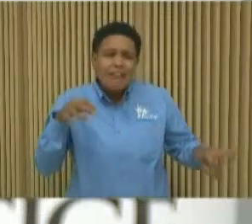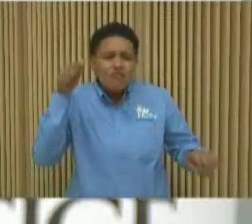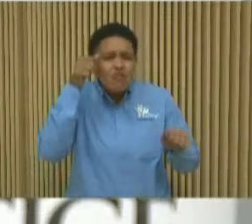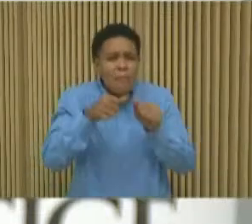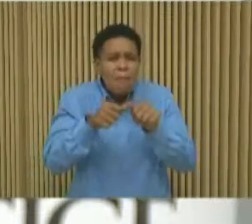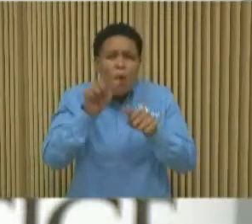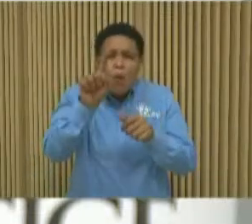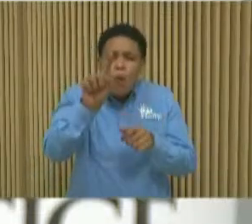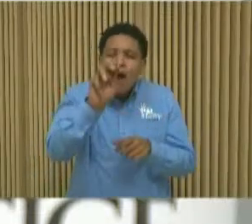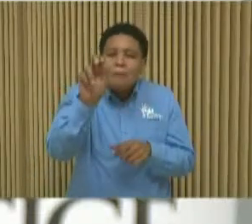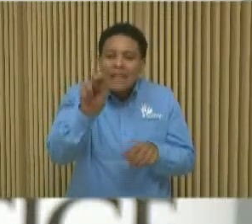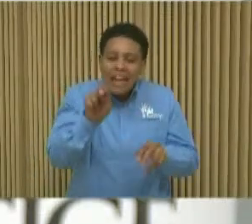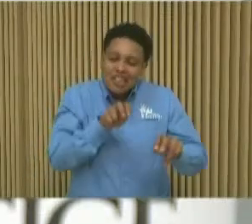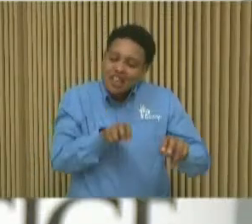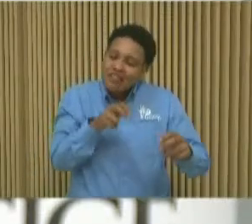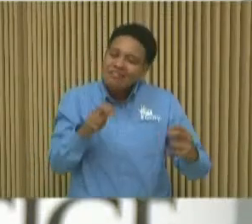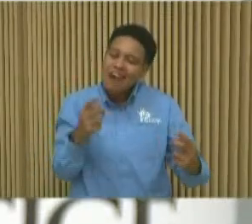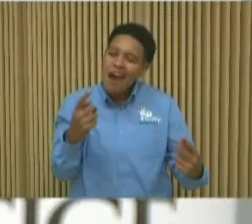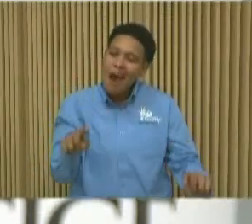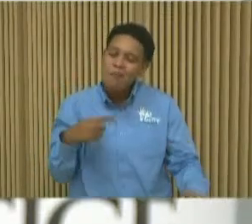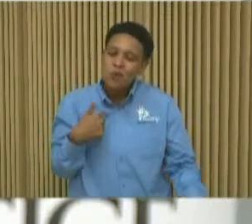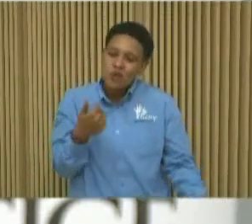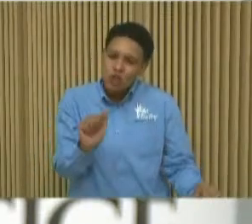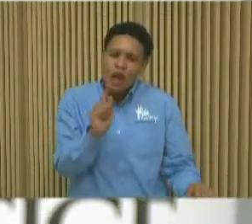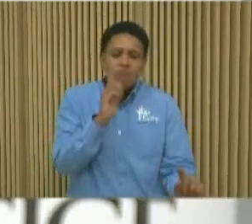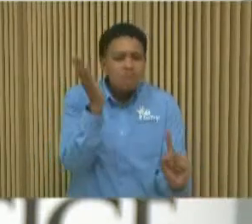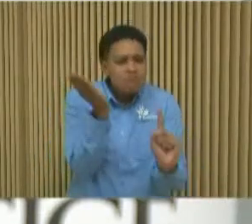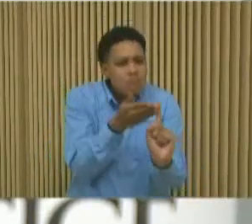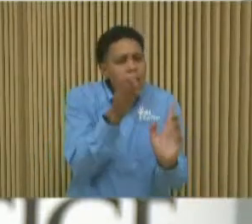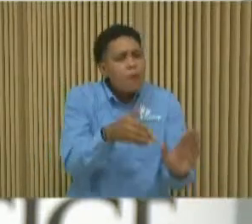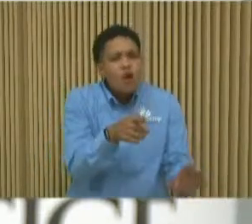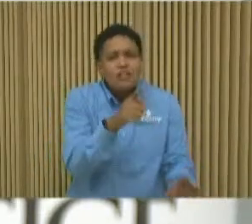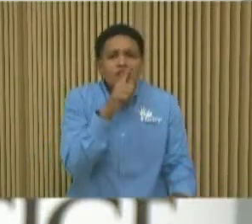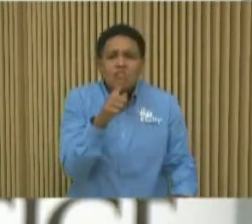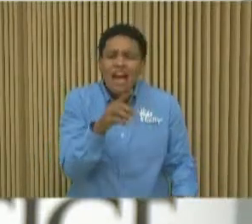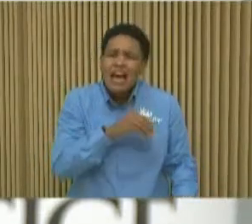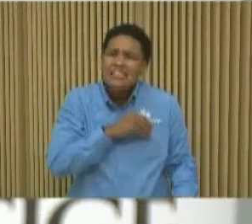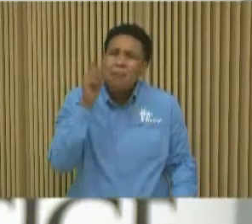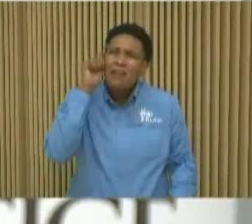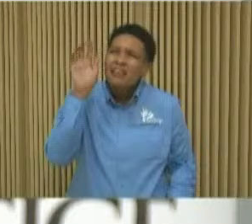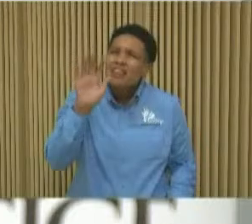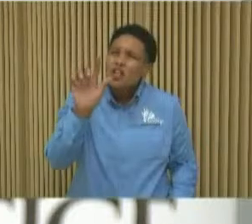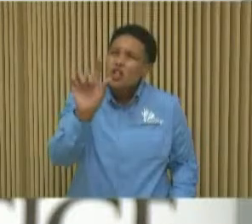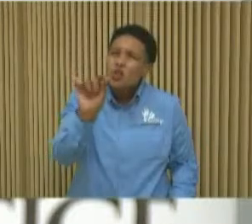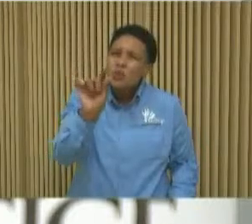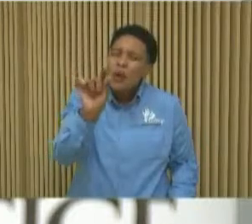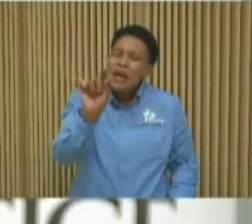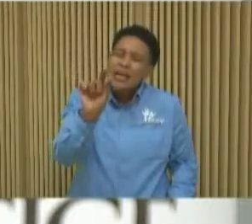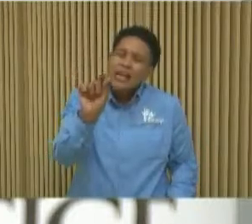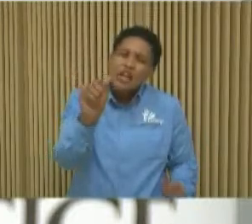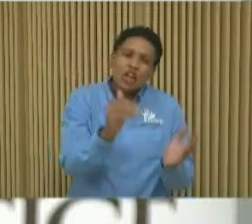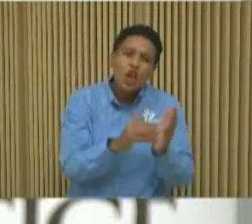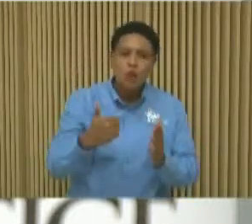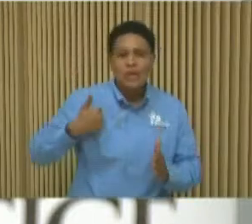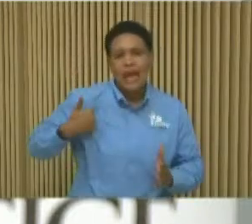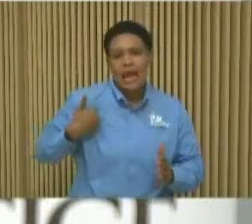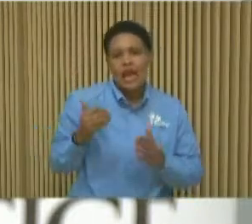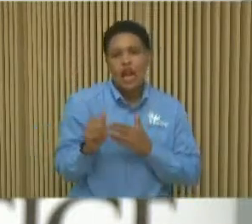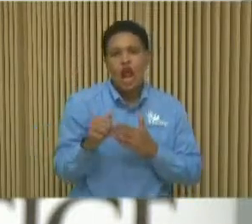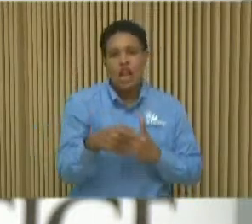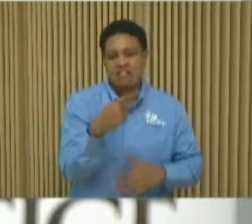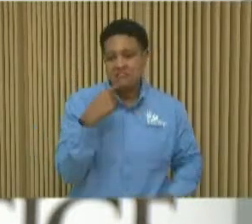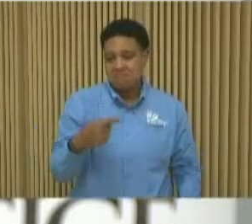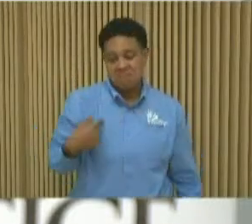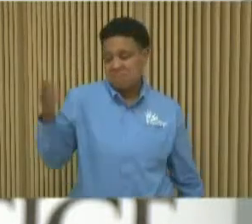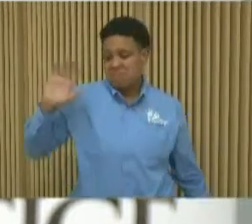one mediation where we tried to convince the person to take, I think it was 20,000 Canadian dollars. And he said,